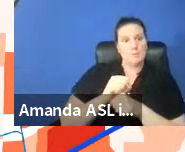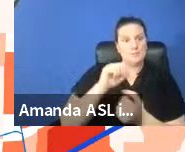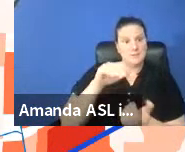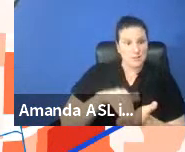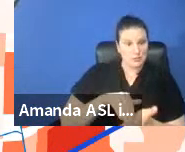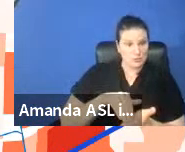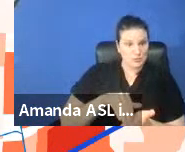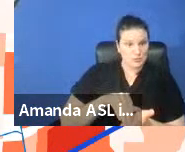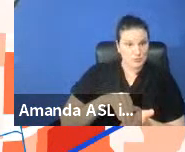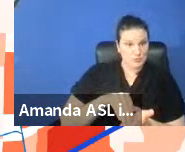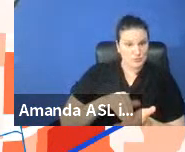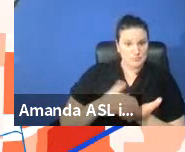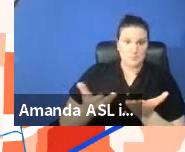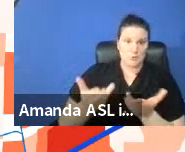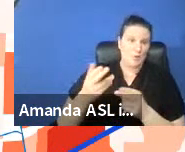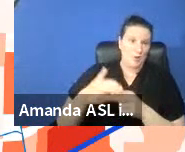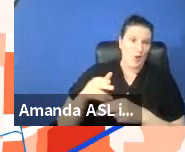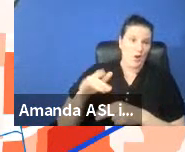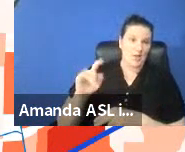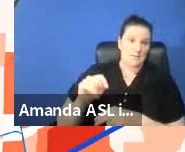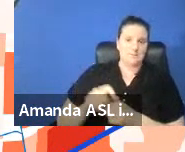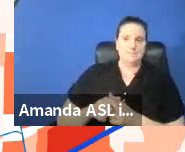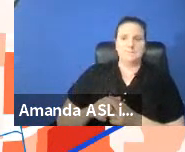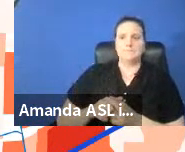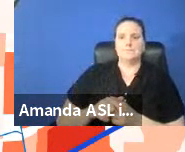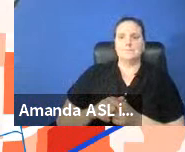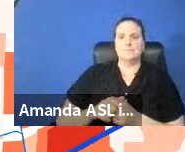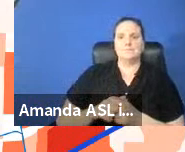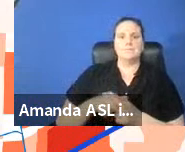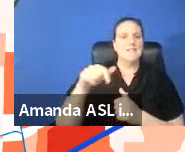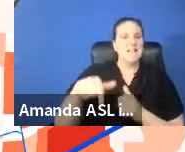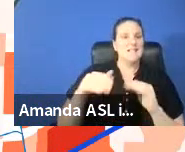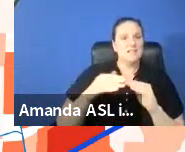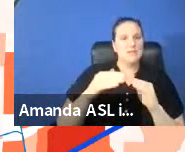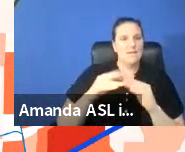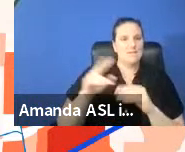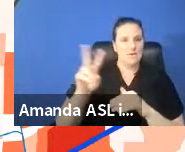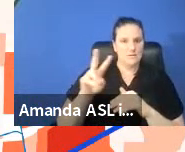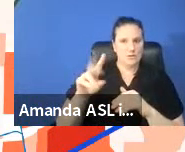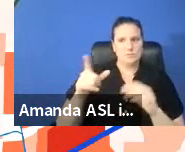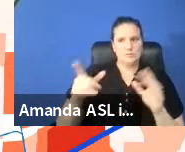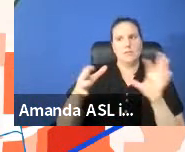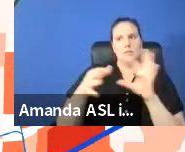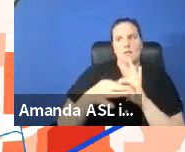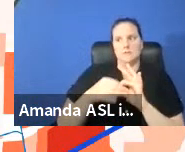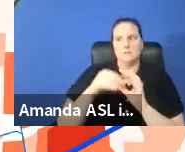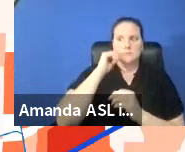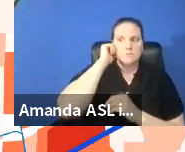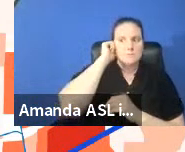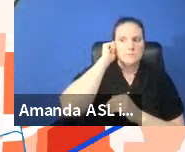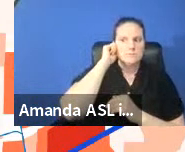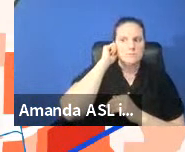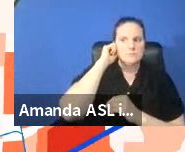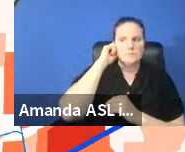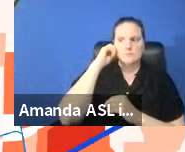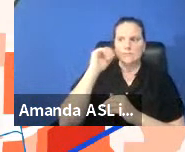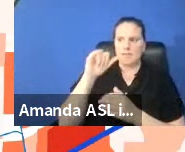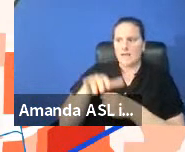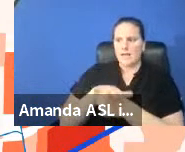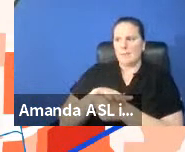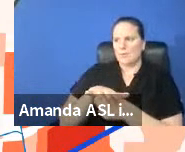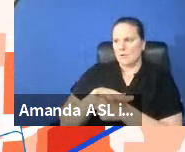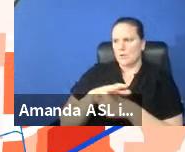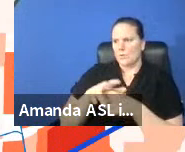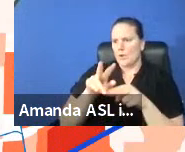call them. And so that goes into downtown Vancouver and connects, it does kind of connect that neighborhood that we